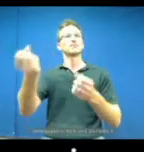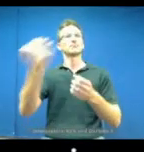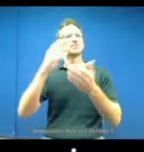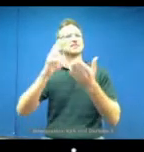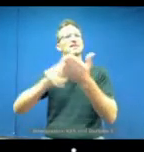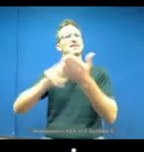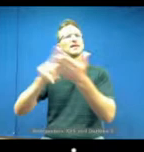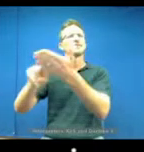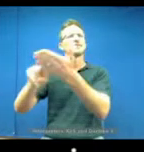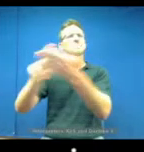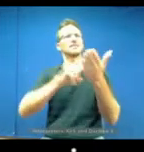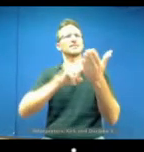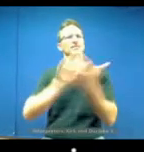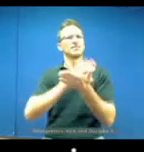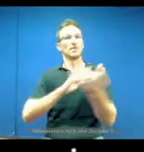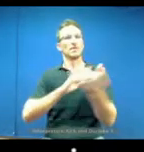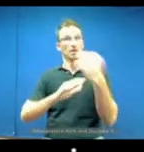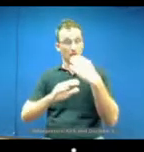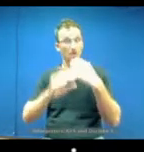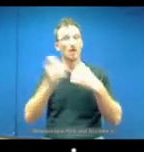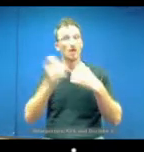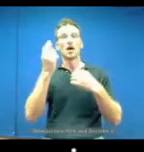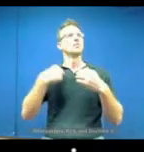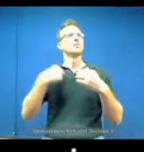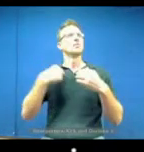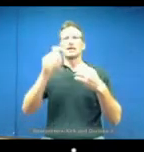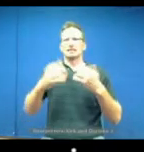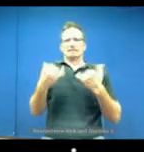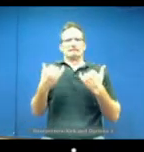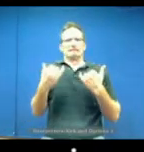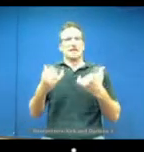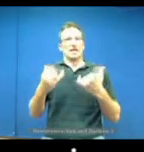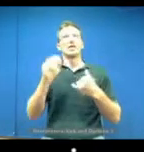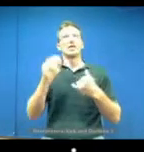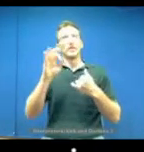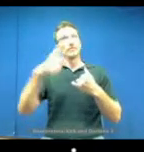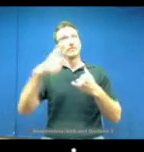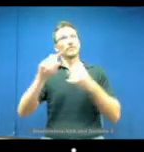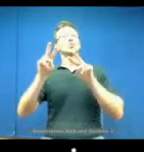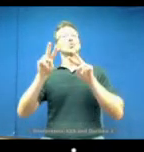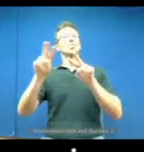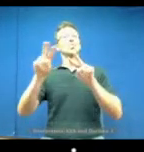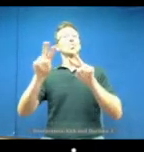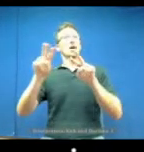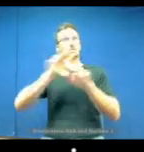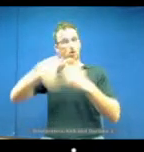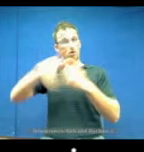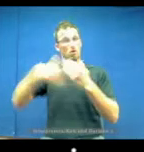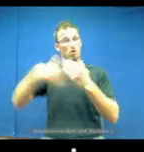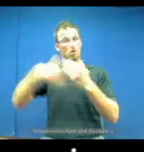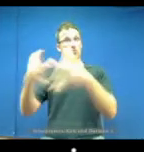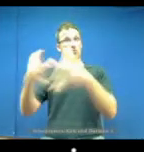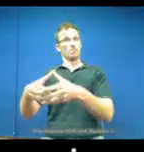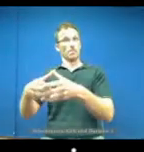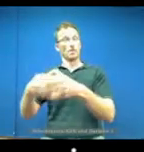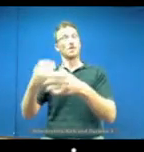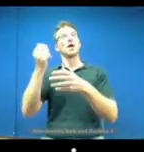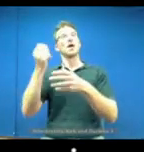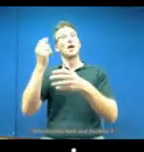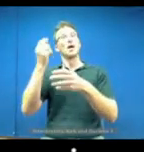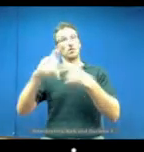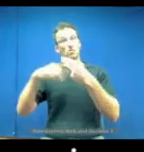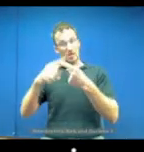one computer. At the end of this webinar, when you close out of the webinar, a survey